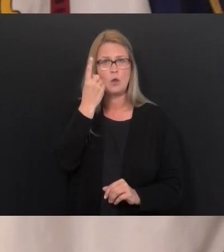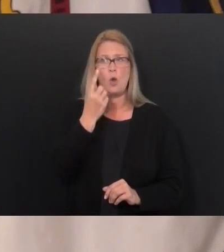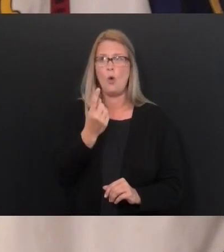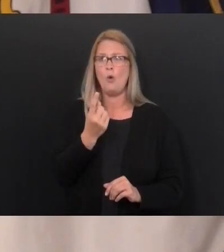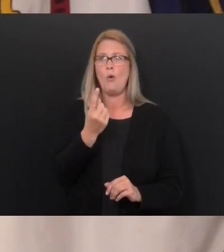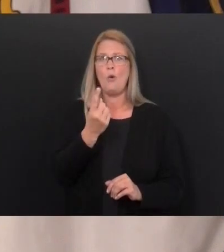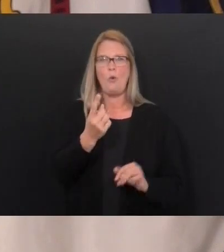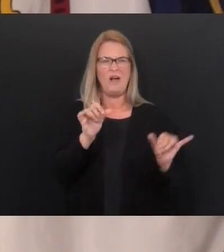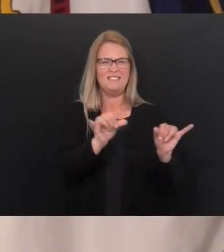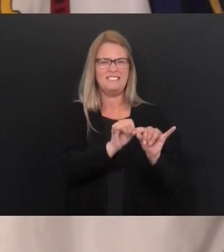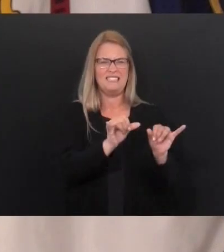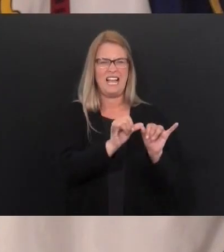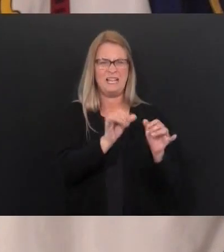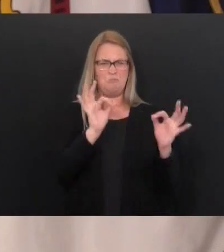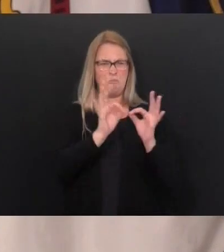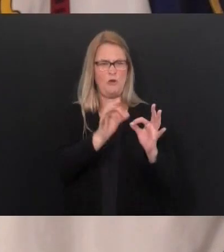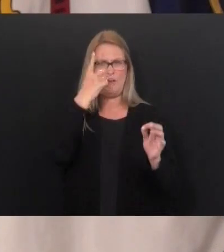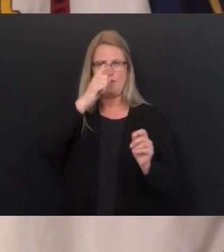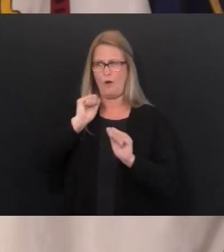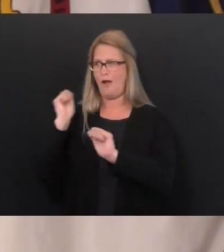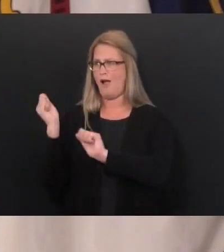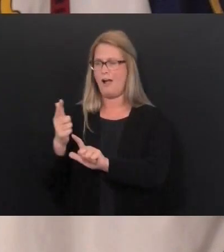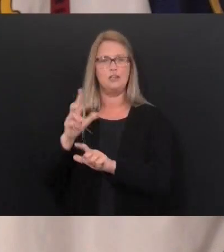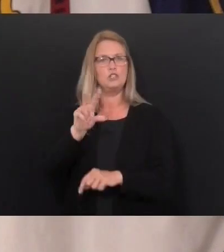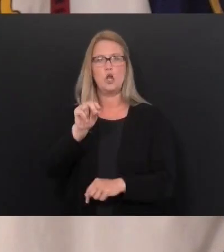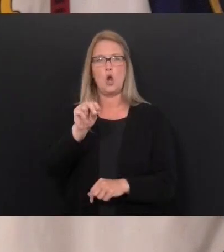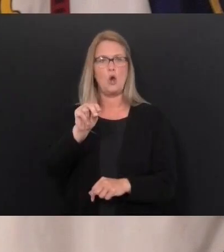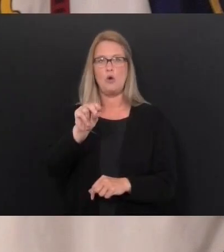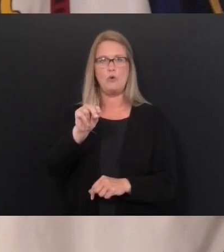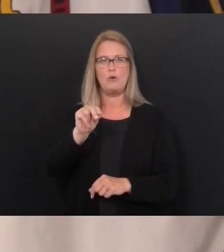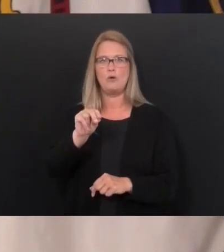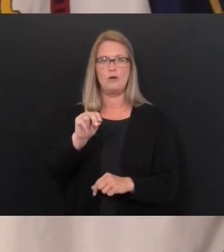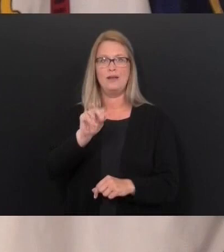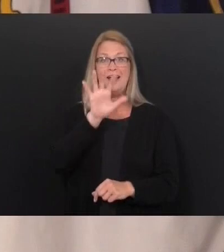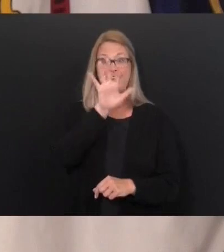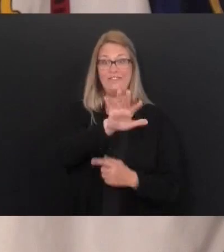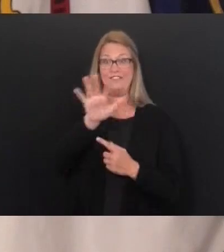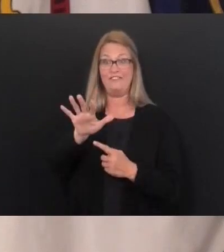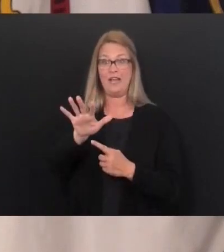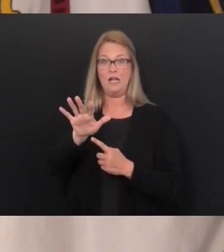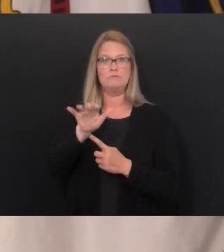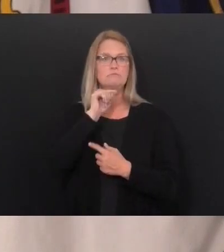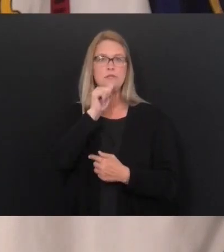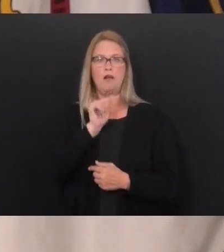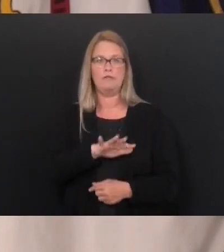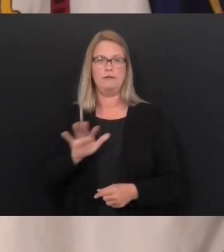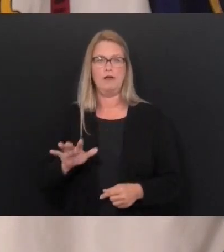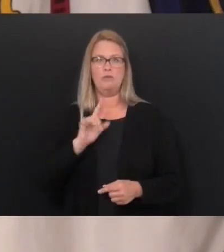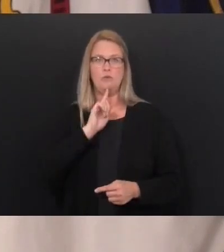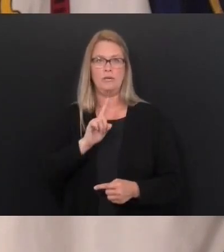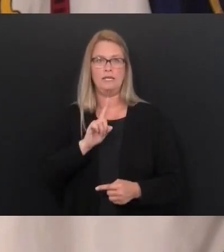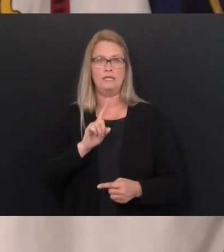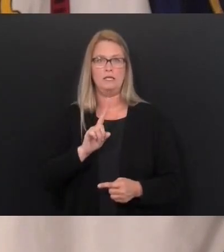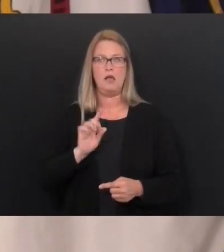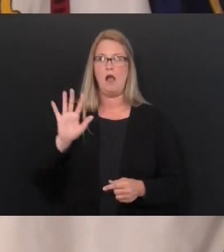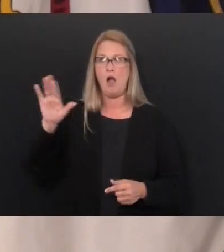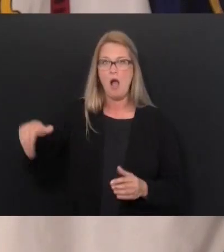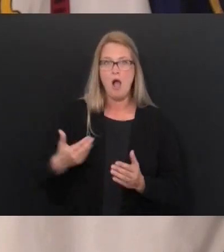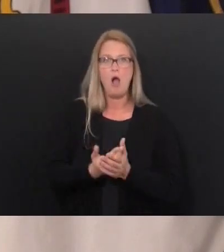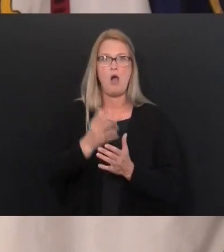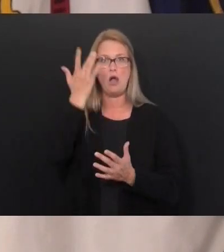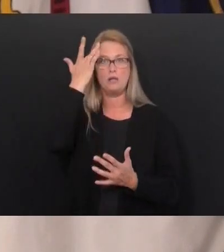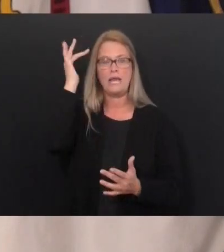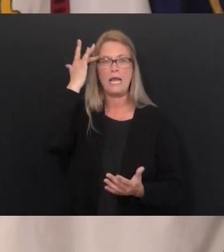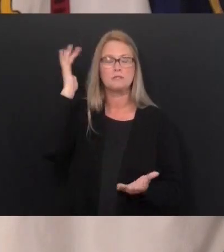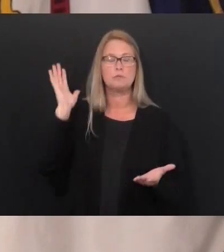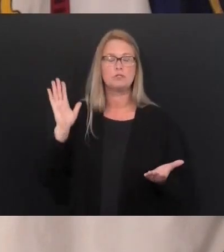fit all. You know, 55 is not 55 as far as I'm concerned, as far as all these experts are